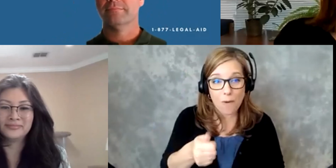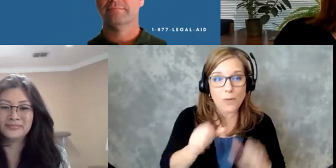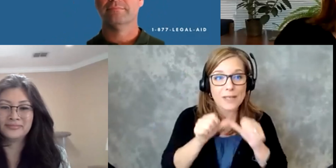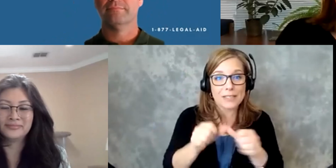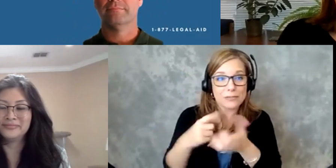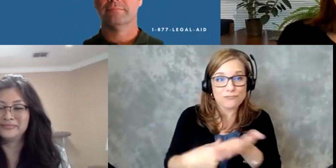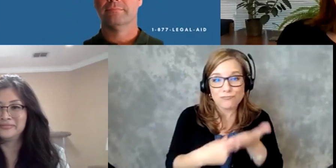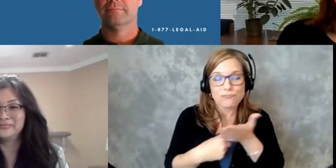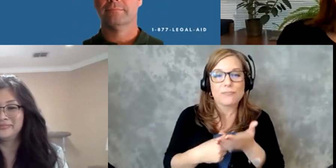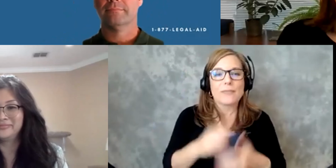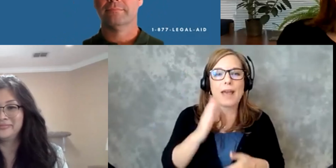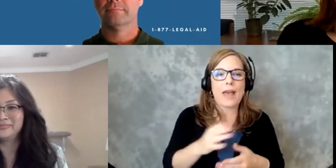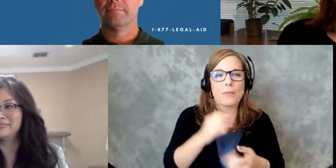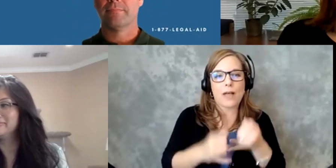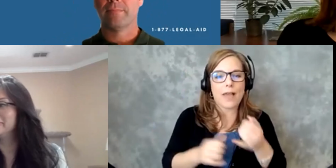collaborative to wrap us up.